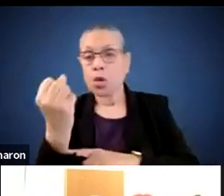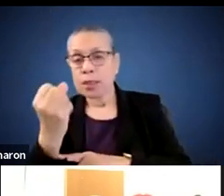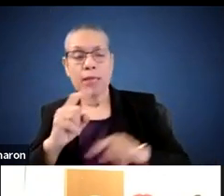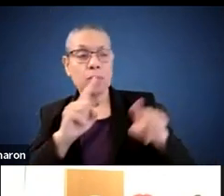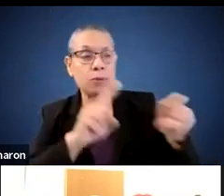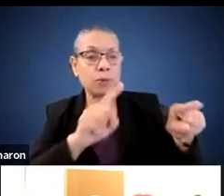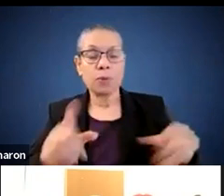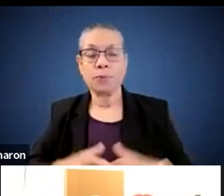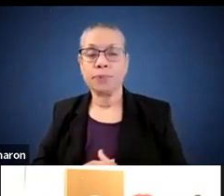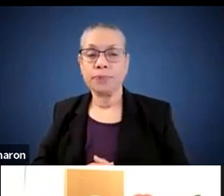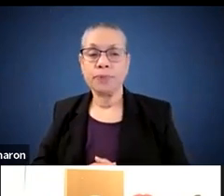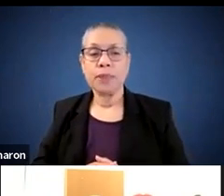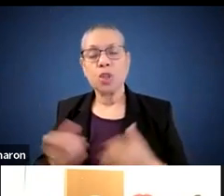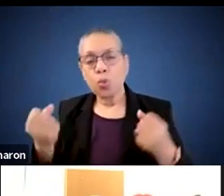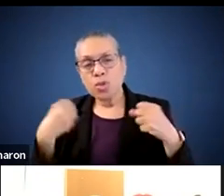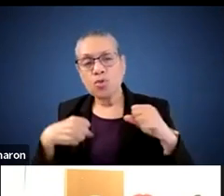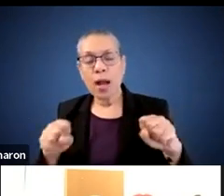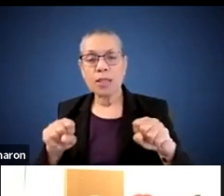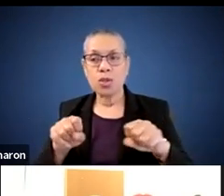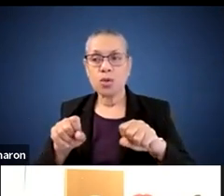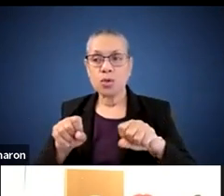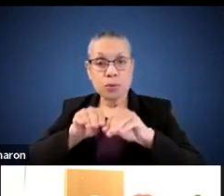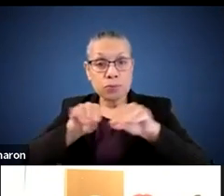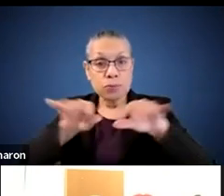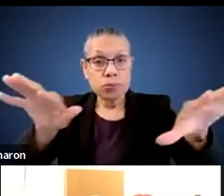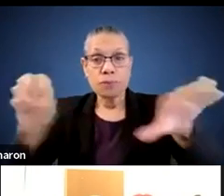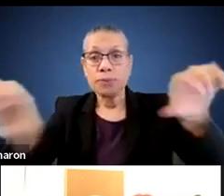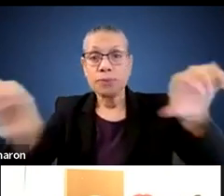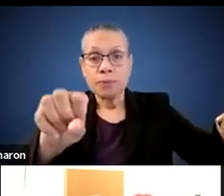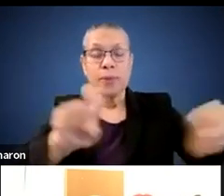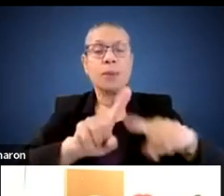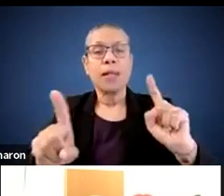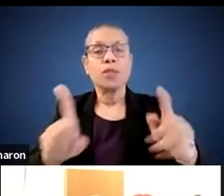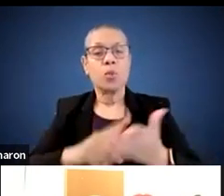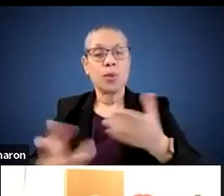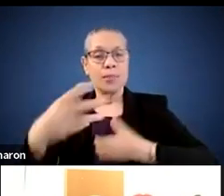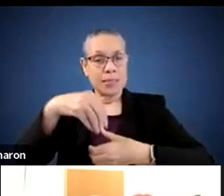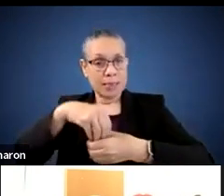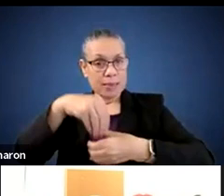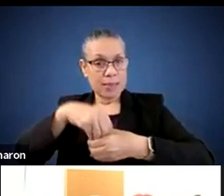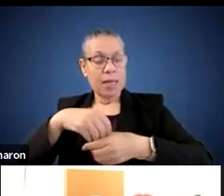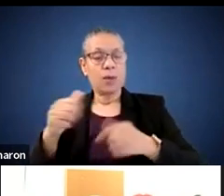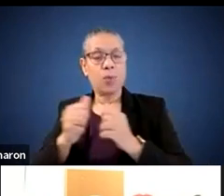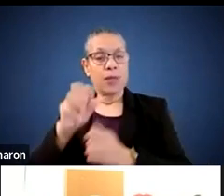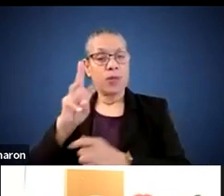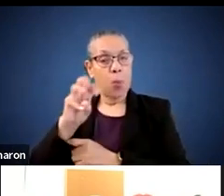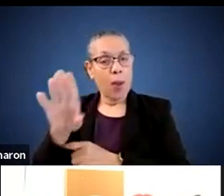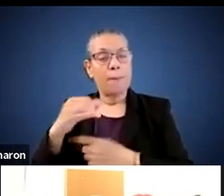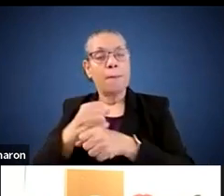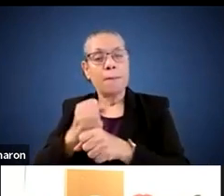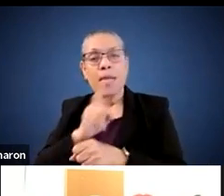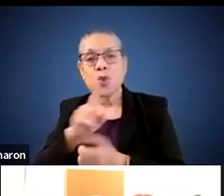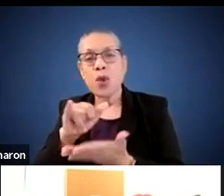pushed out as we can as well as make sure that the facing in of the website uh is as friendly as possible